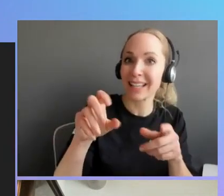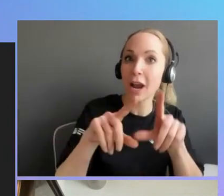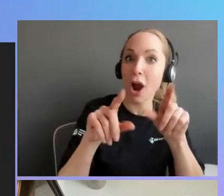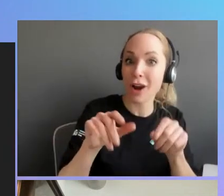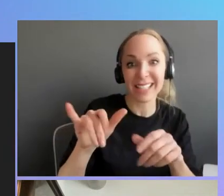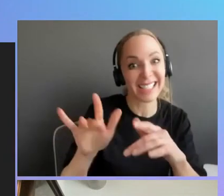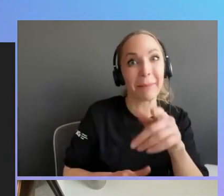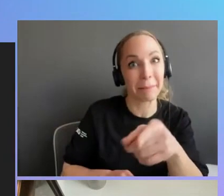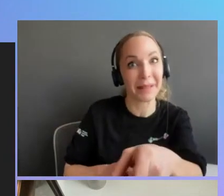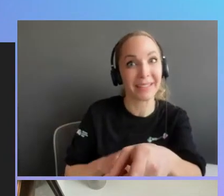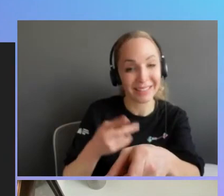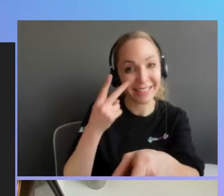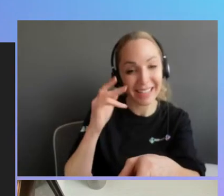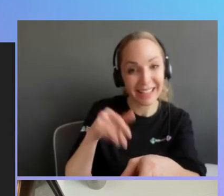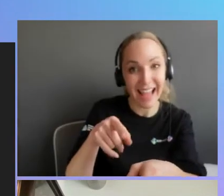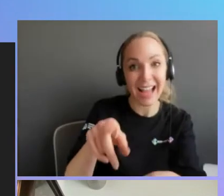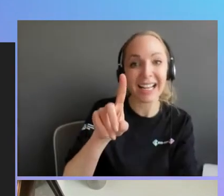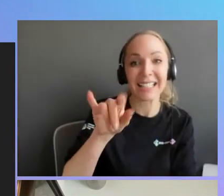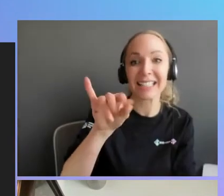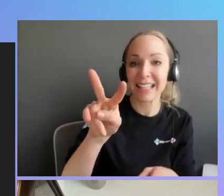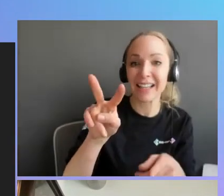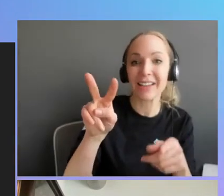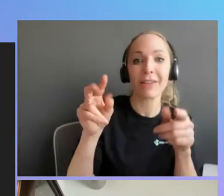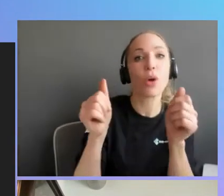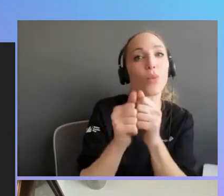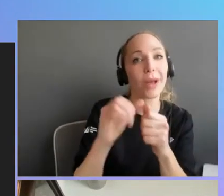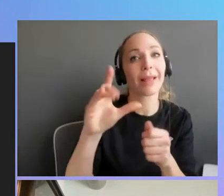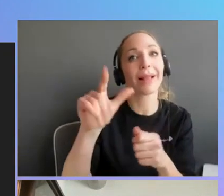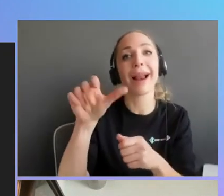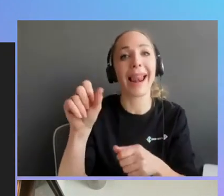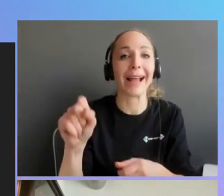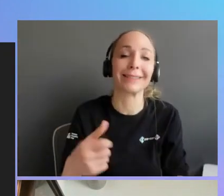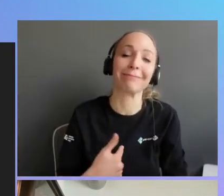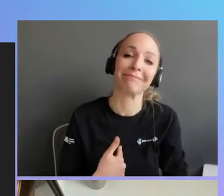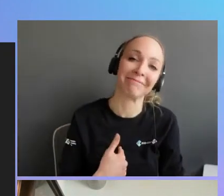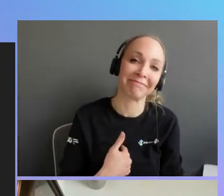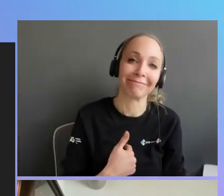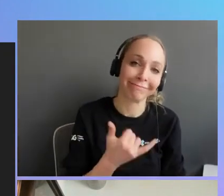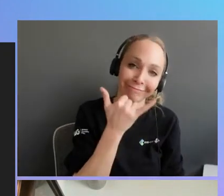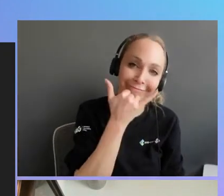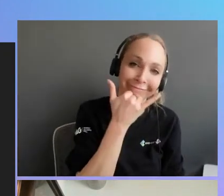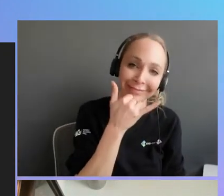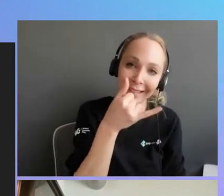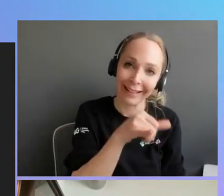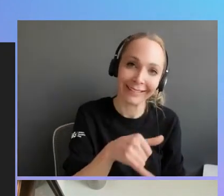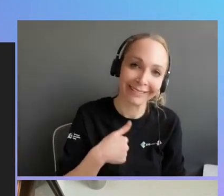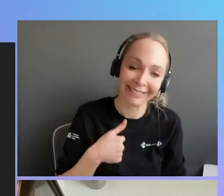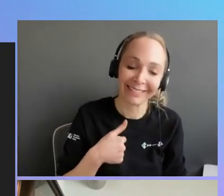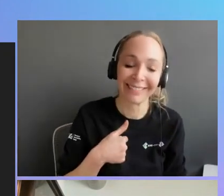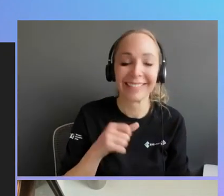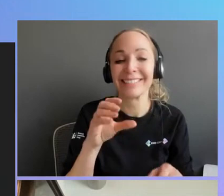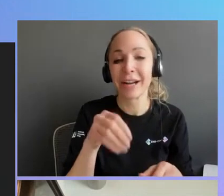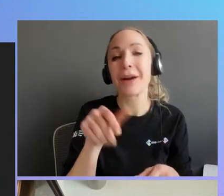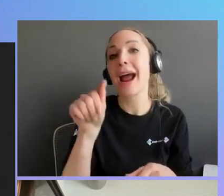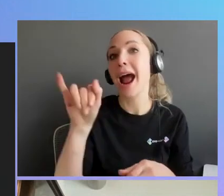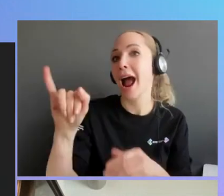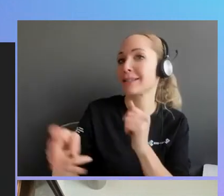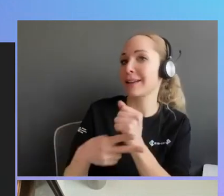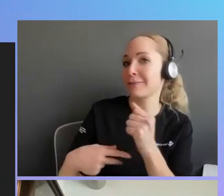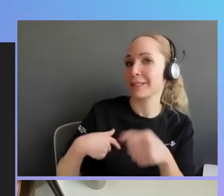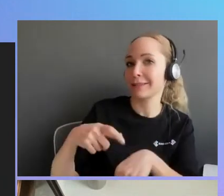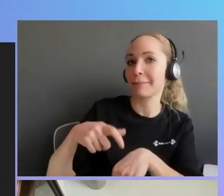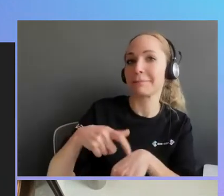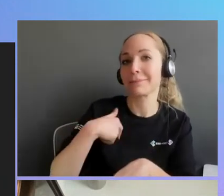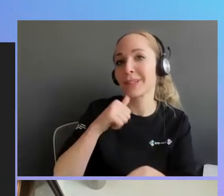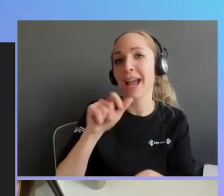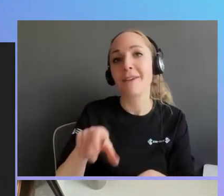just a div with class button. Silly Harris, what are you doing? So actually, AI helped me there by saving me time and not having to select these elements manually.